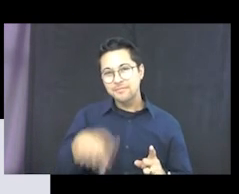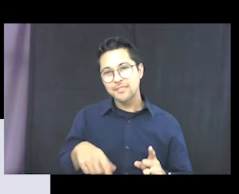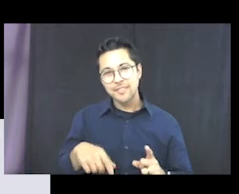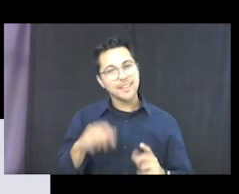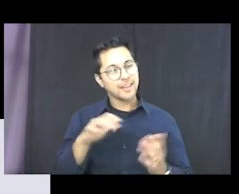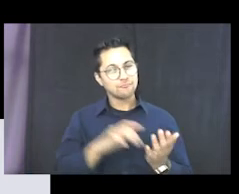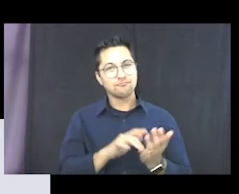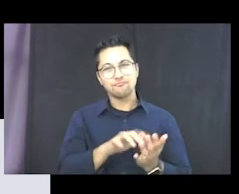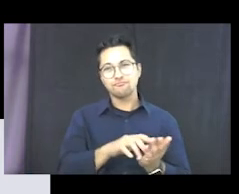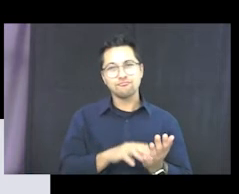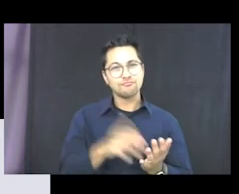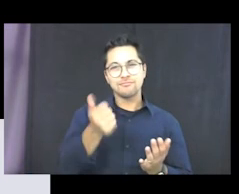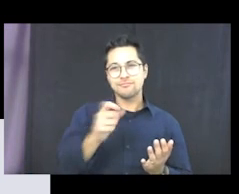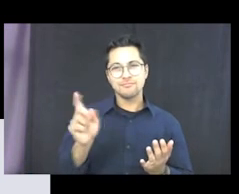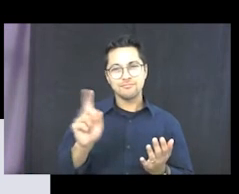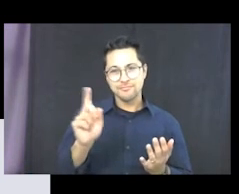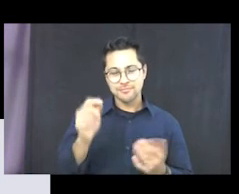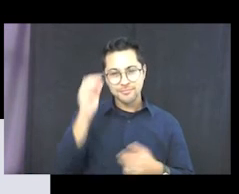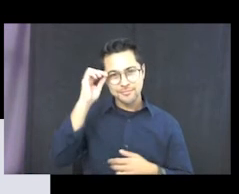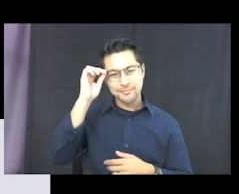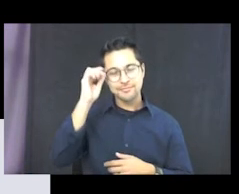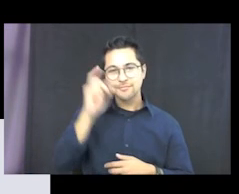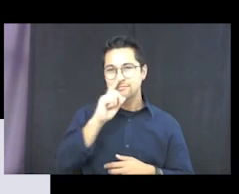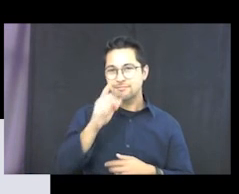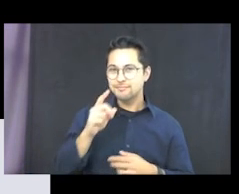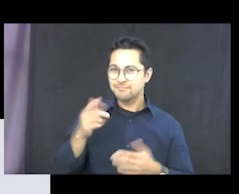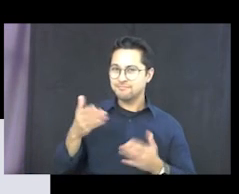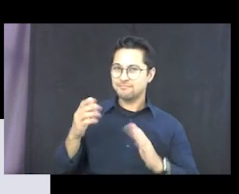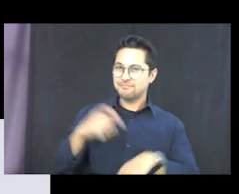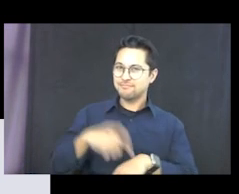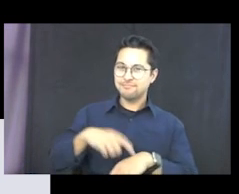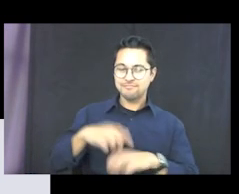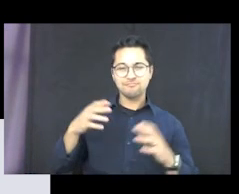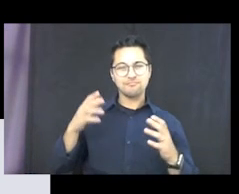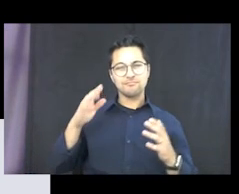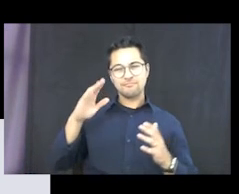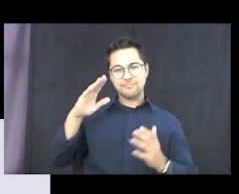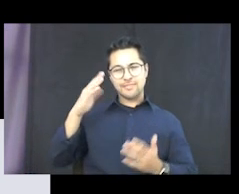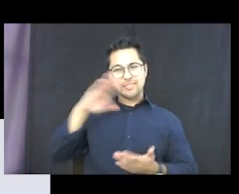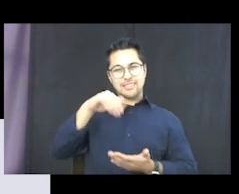it anywhere and really give it a chance for us to center ourselves.